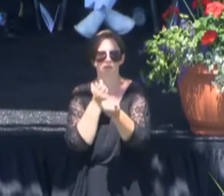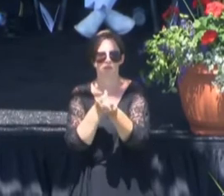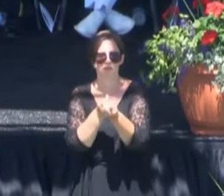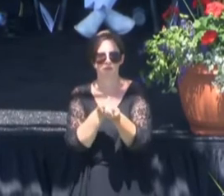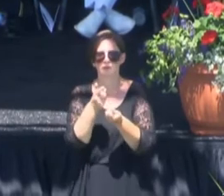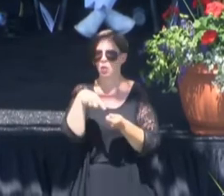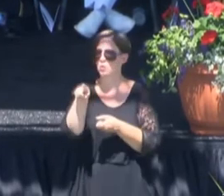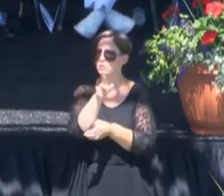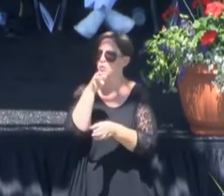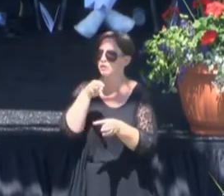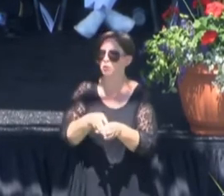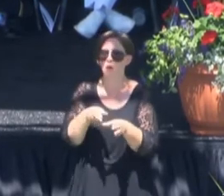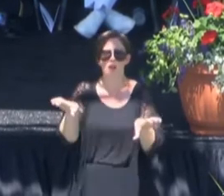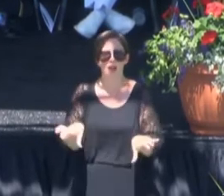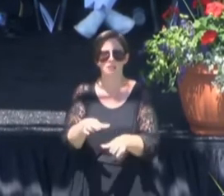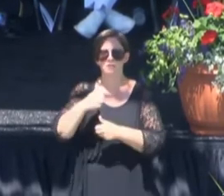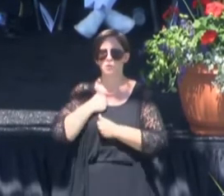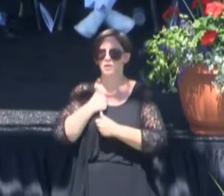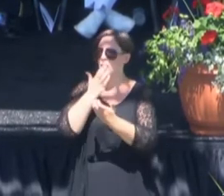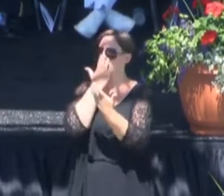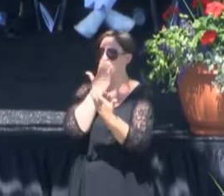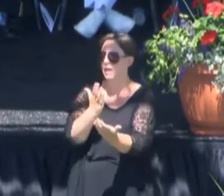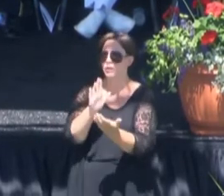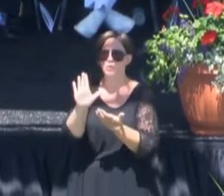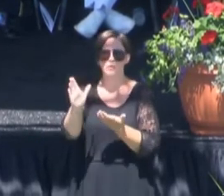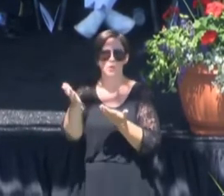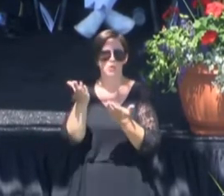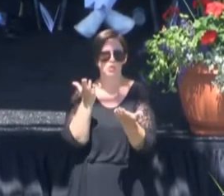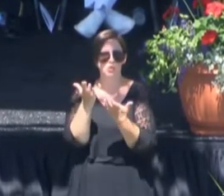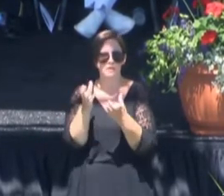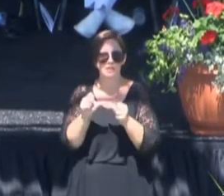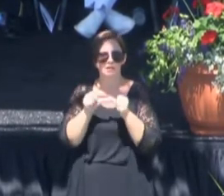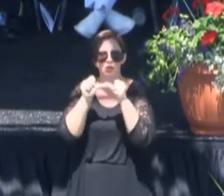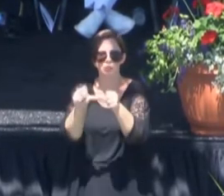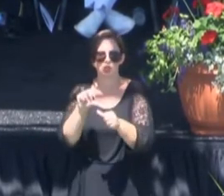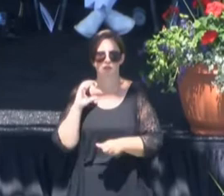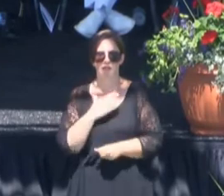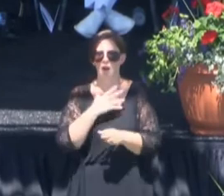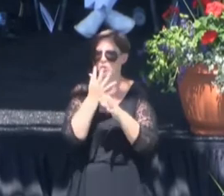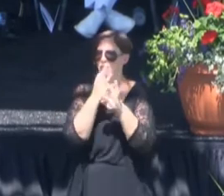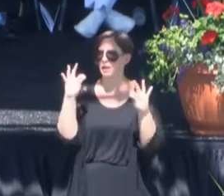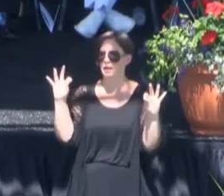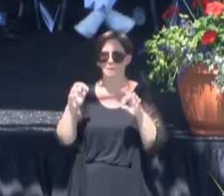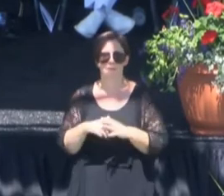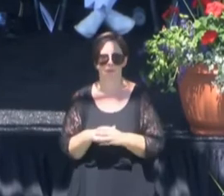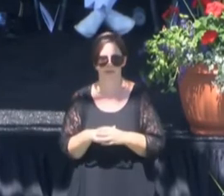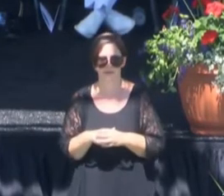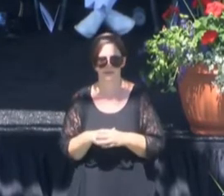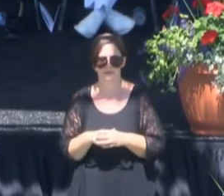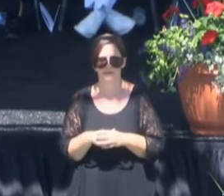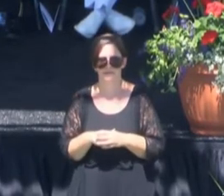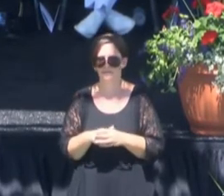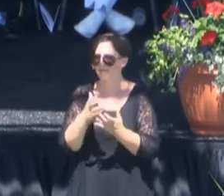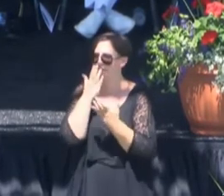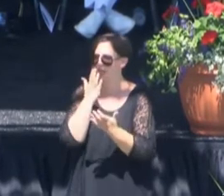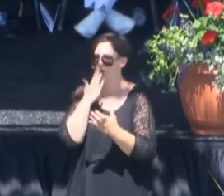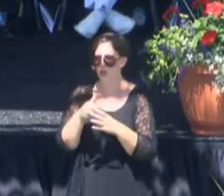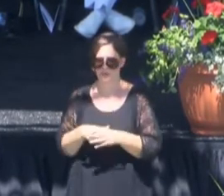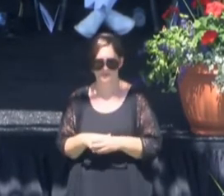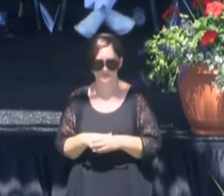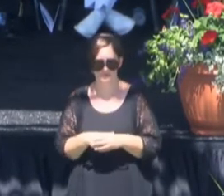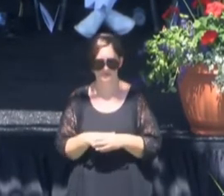into active duty, I thank you for your service and for preserving our freedom. Thank you. And now to the class